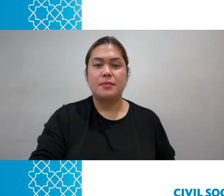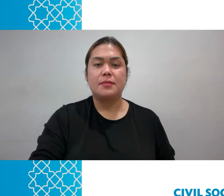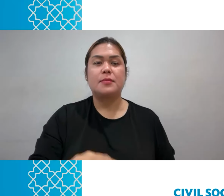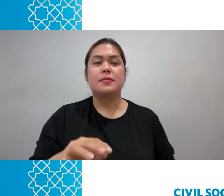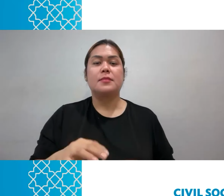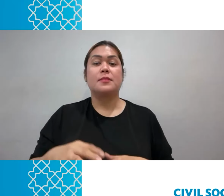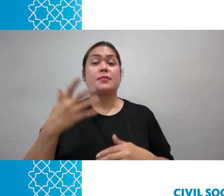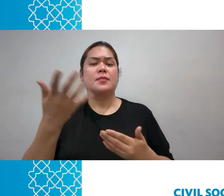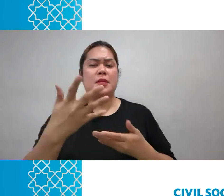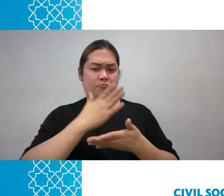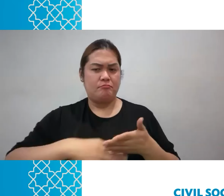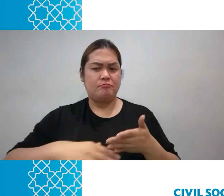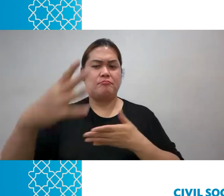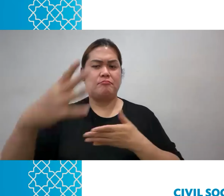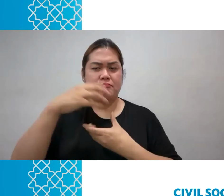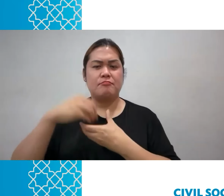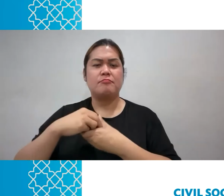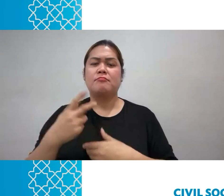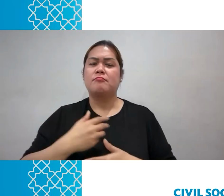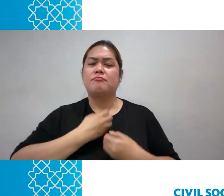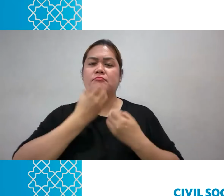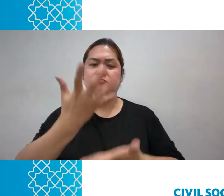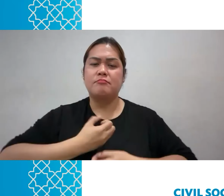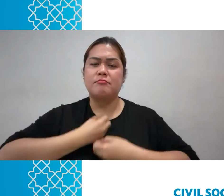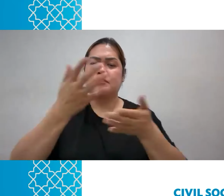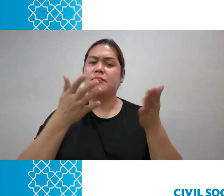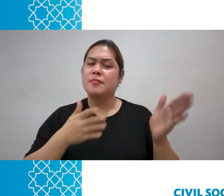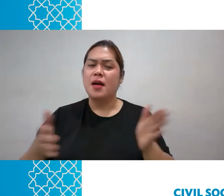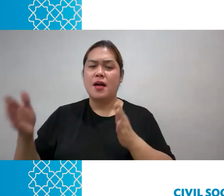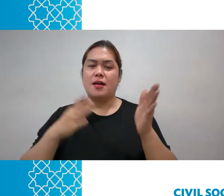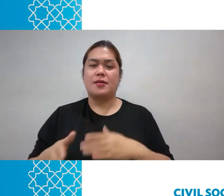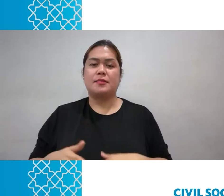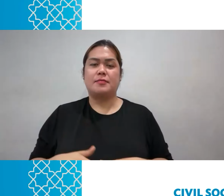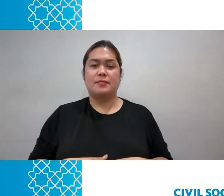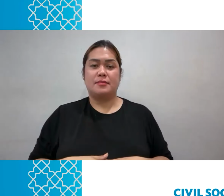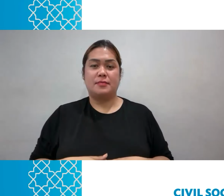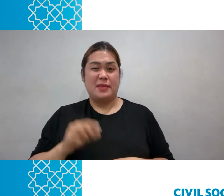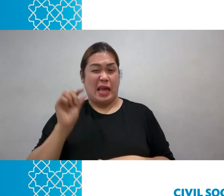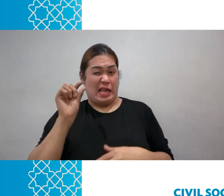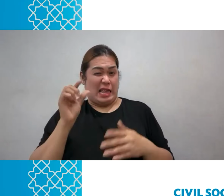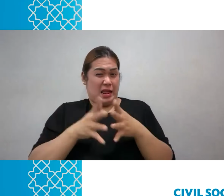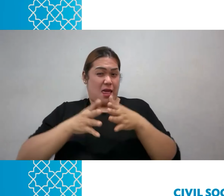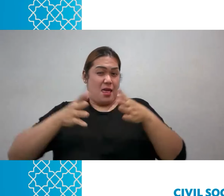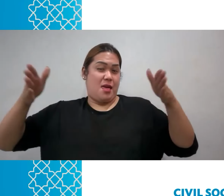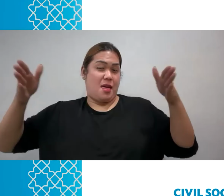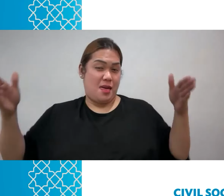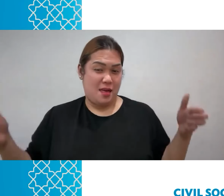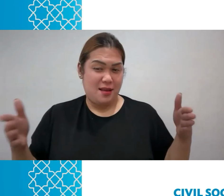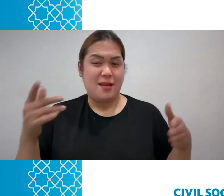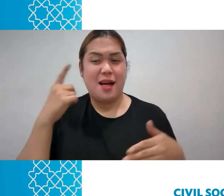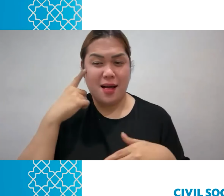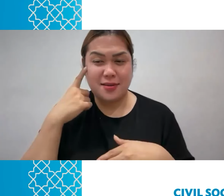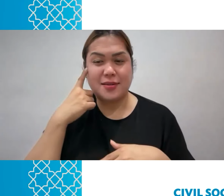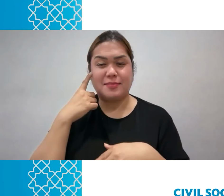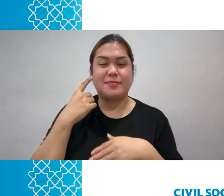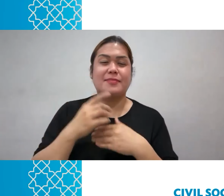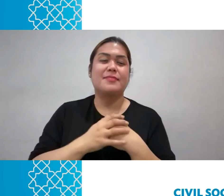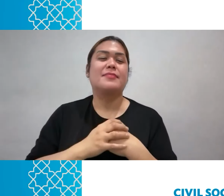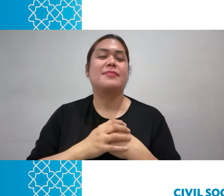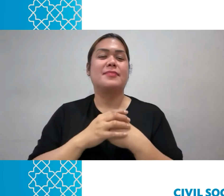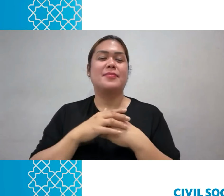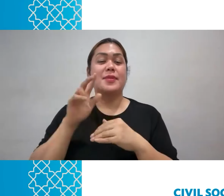strategies and plans. It's a bit long, so take a minute to think through from your perspective, governments, are